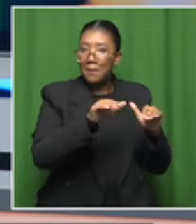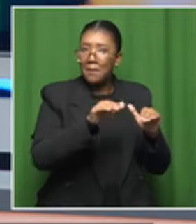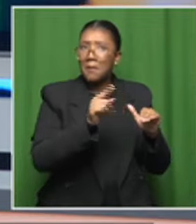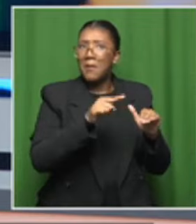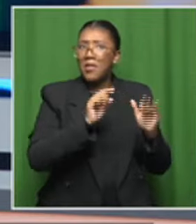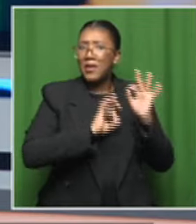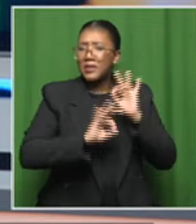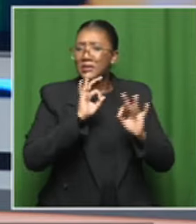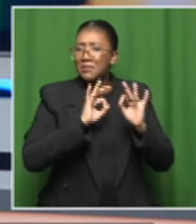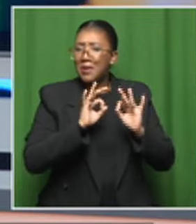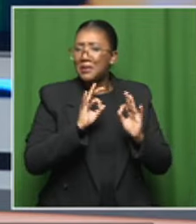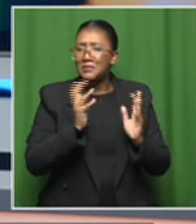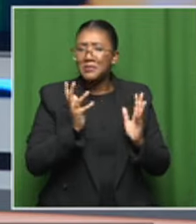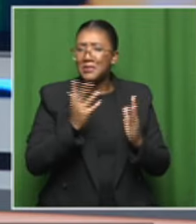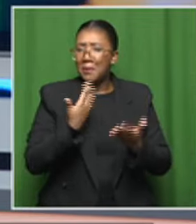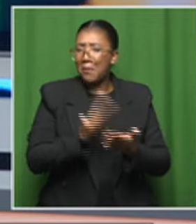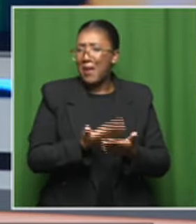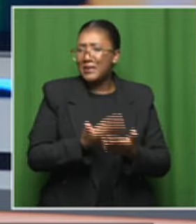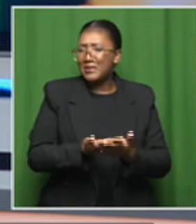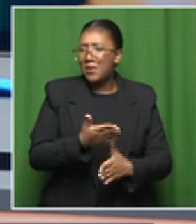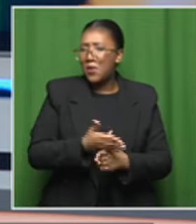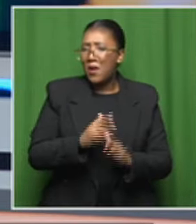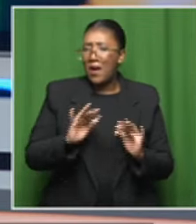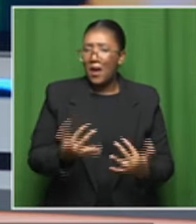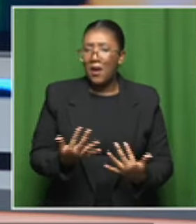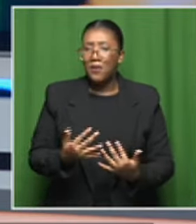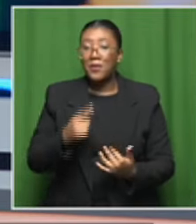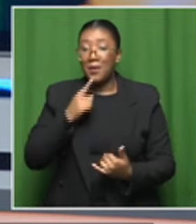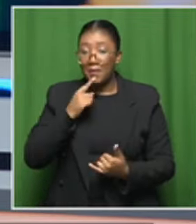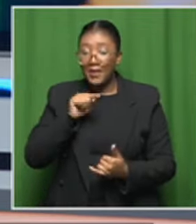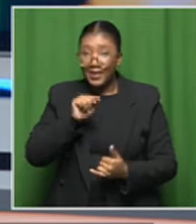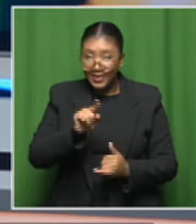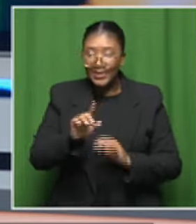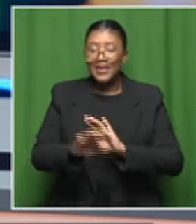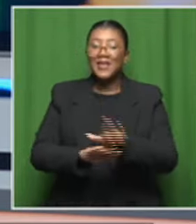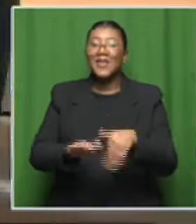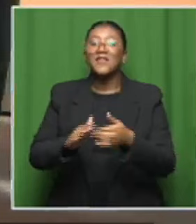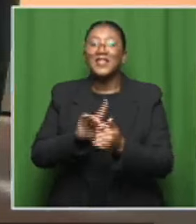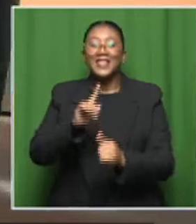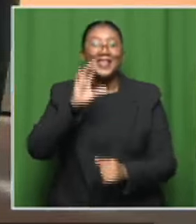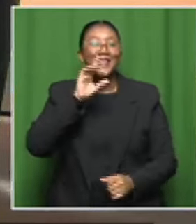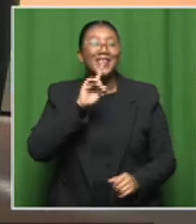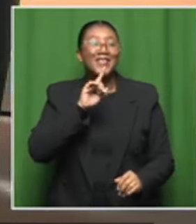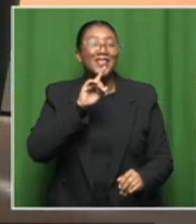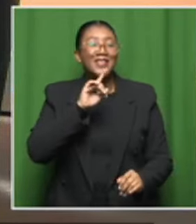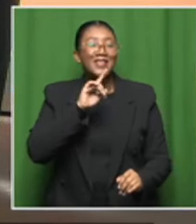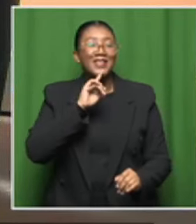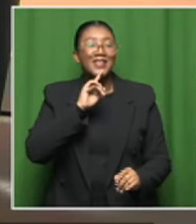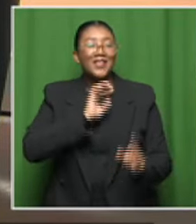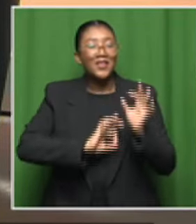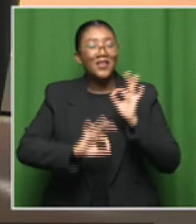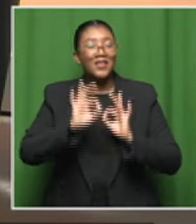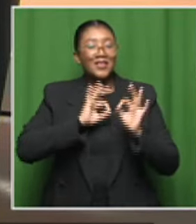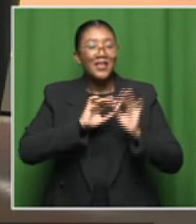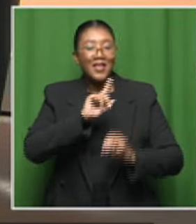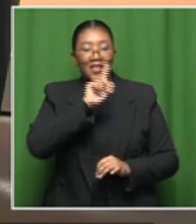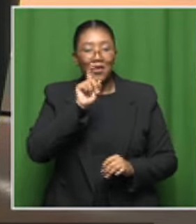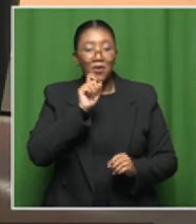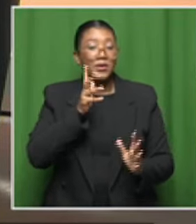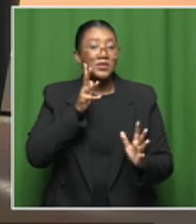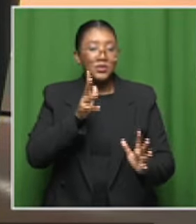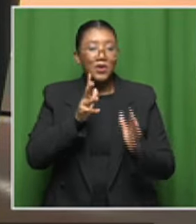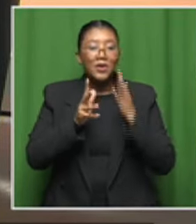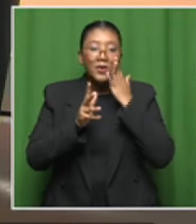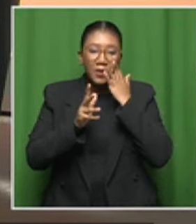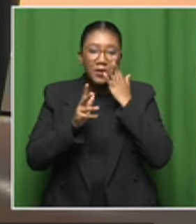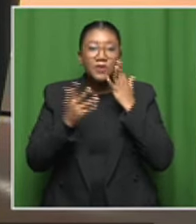into the practicalities of that. Basically, all of what you have basically said, the thinking process behind it, that's basically what it is. And are